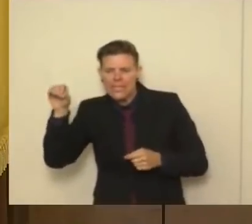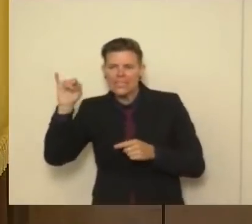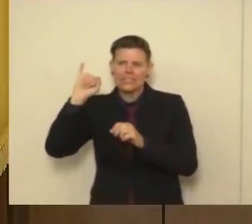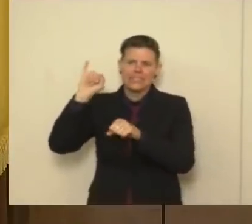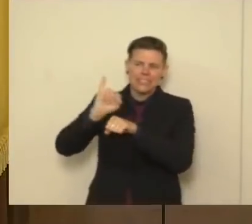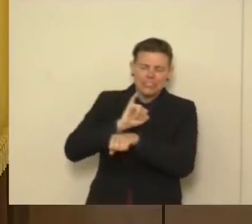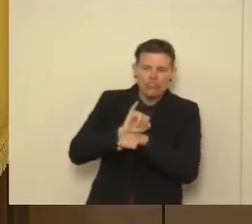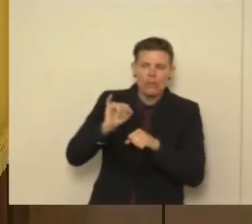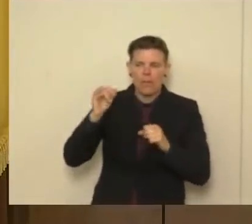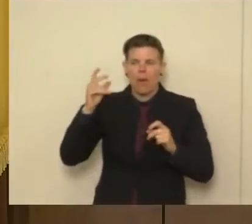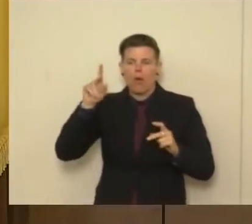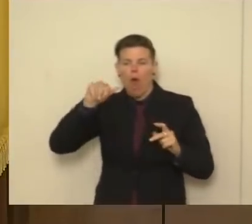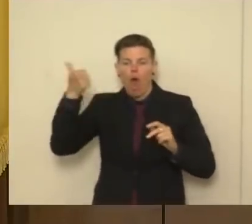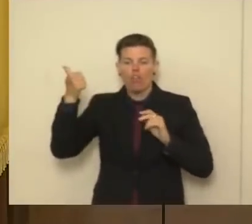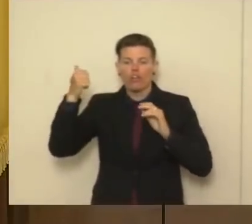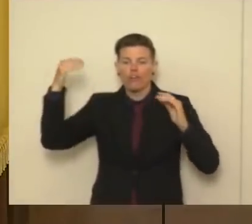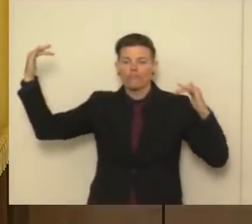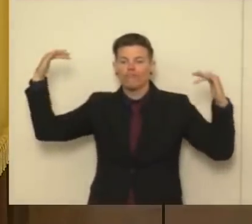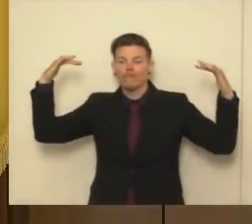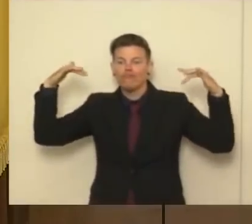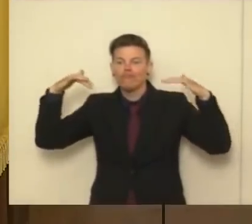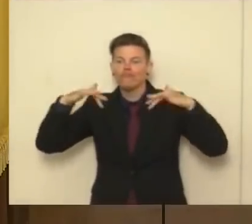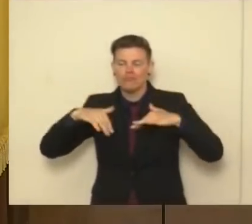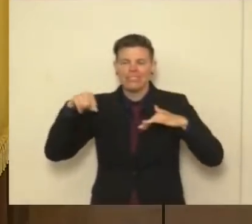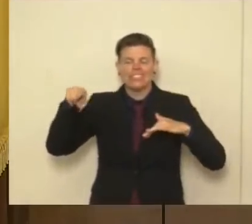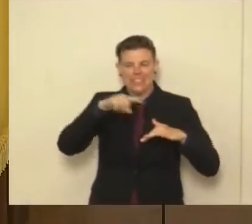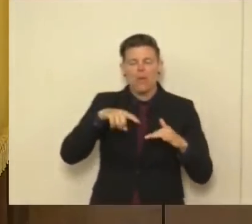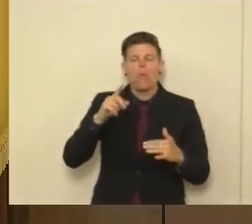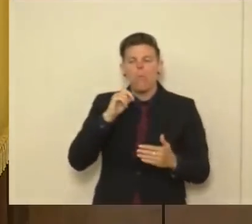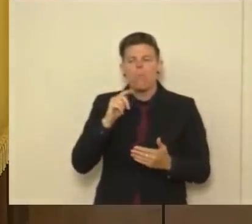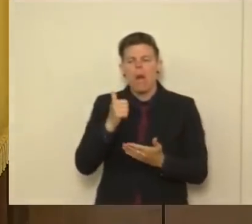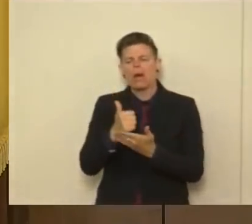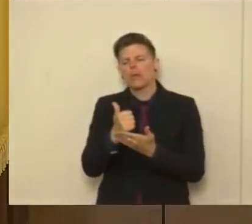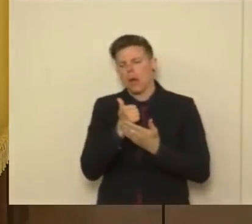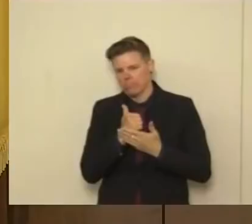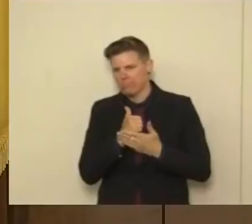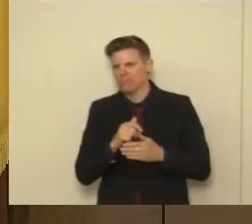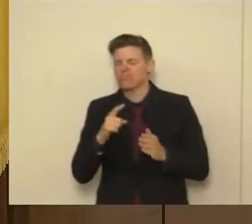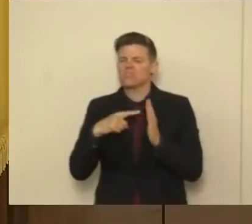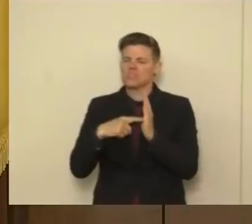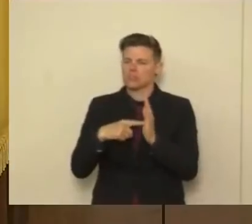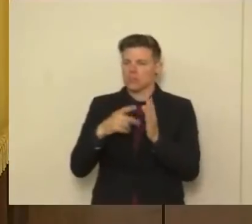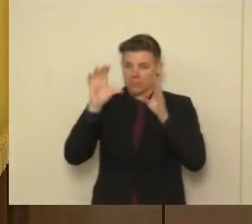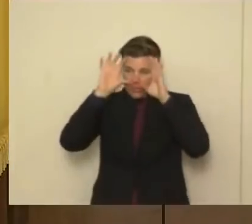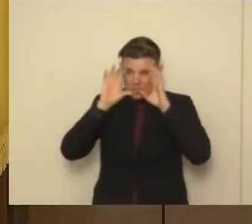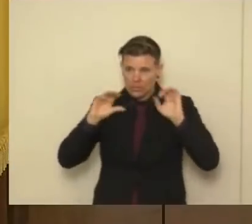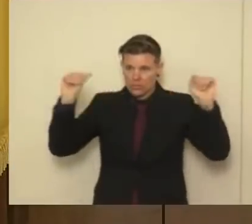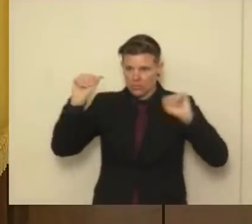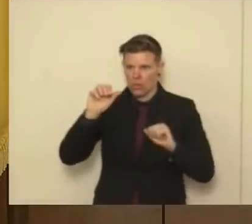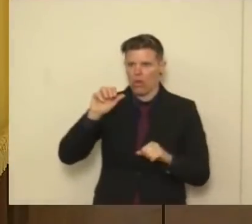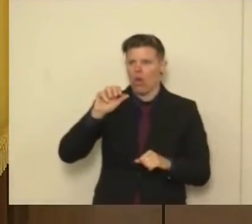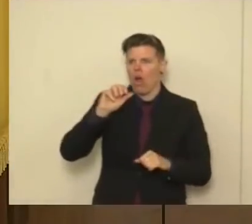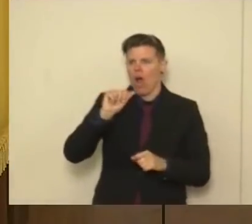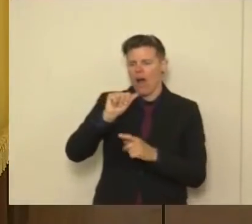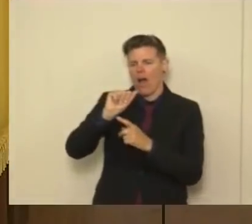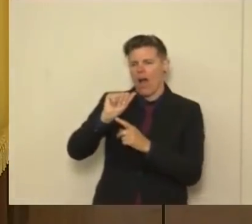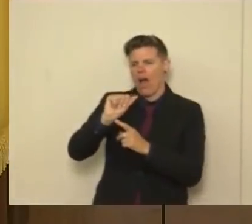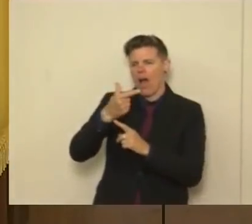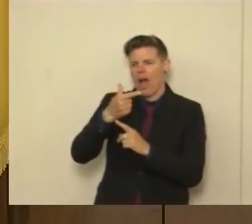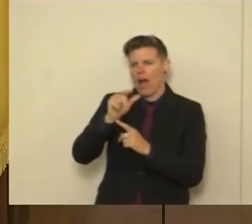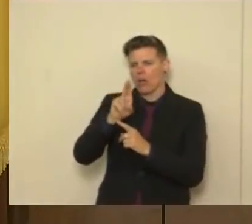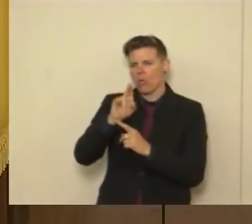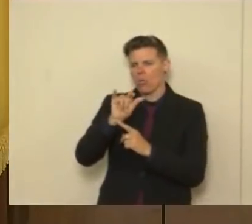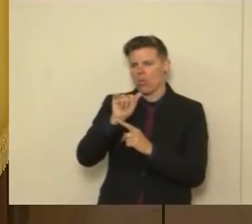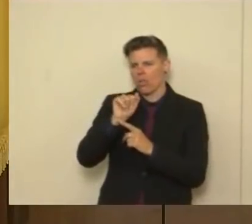population, and I'll give you an example, and this will help us. President Aguilar from the Mescalero Nation asked us before, now we'd already